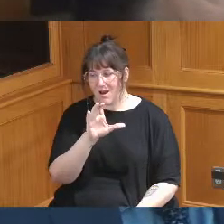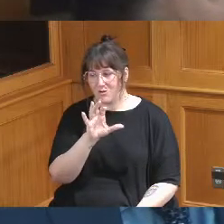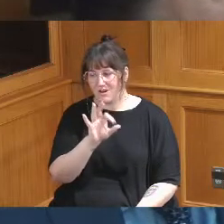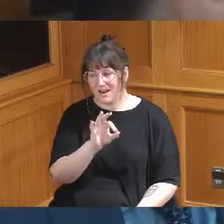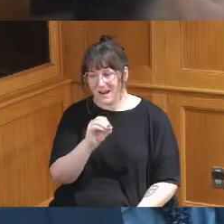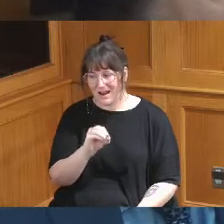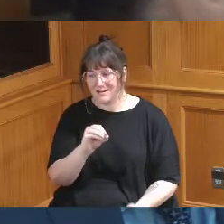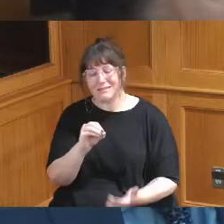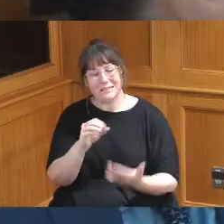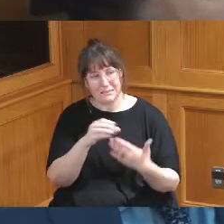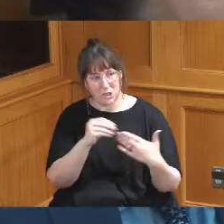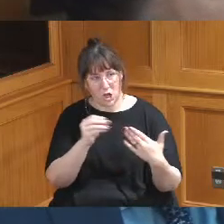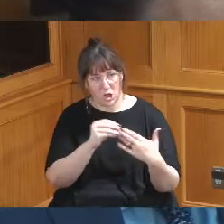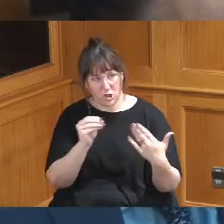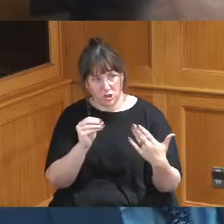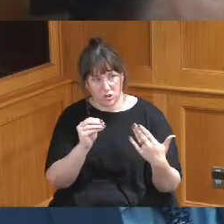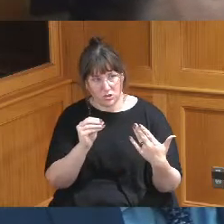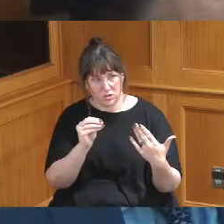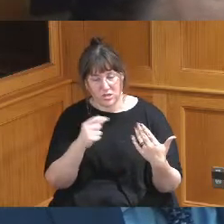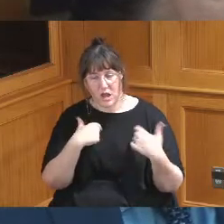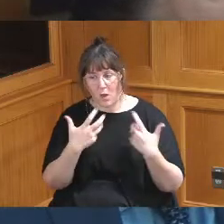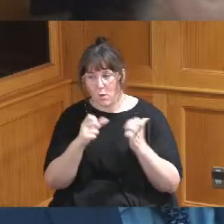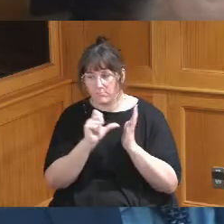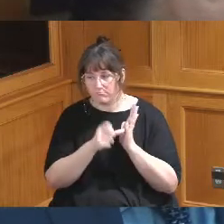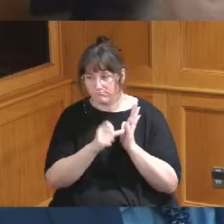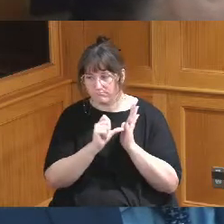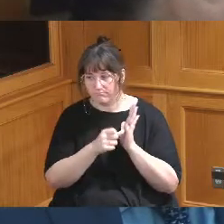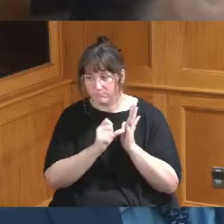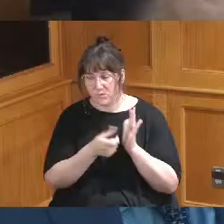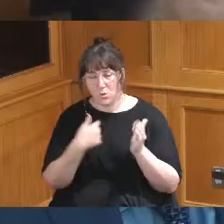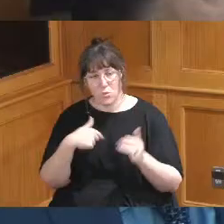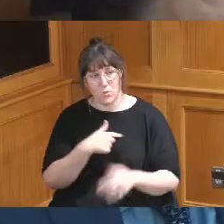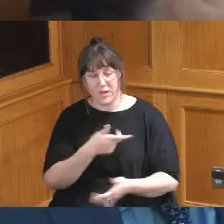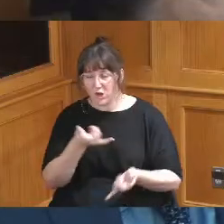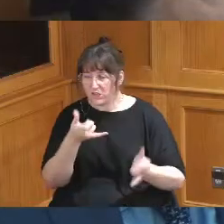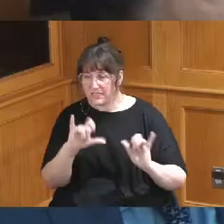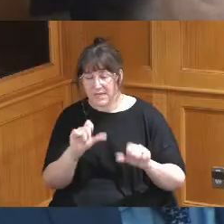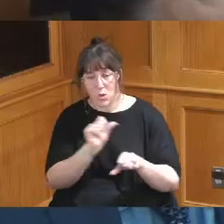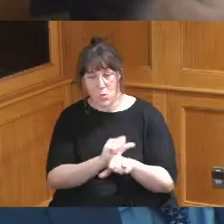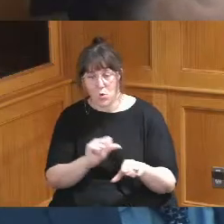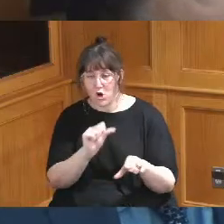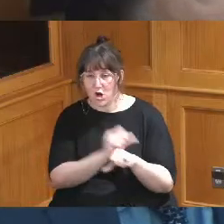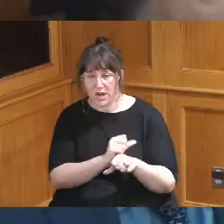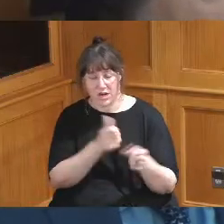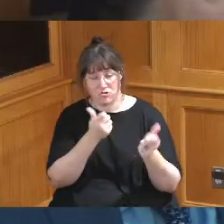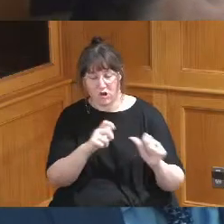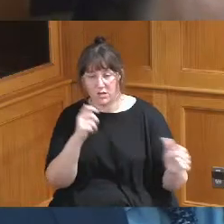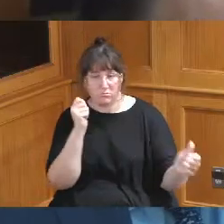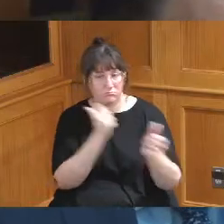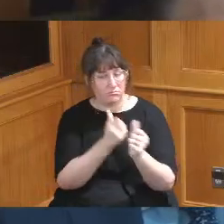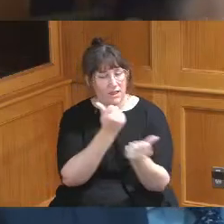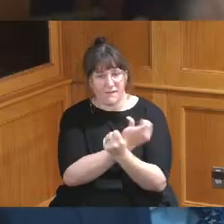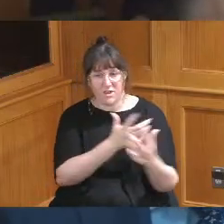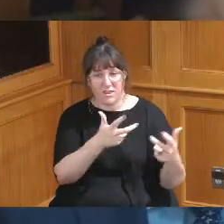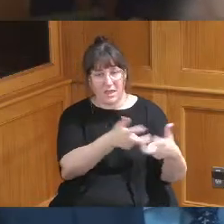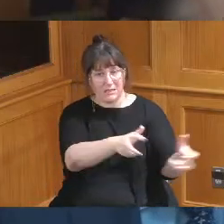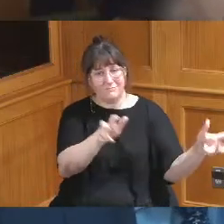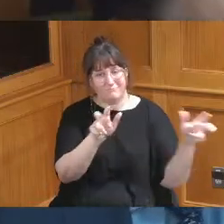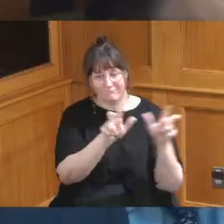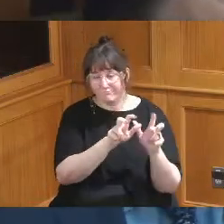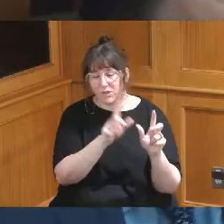$207,990. Just wanted to highlight that we're still working to keep everything up to